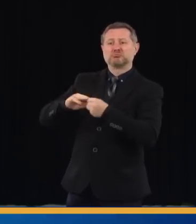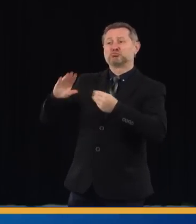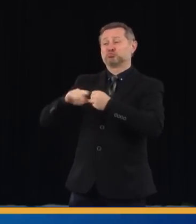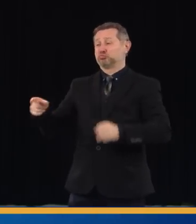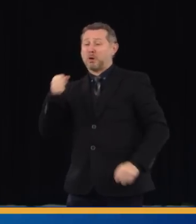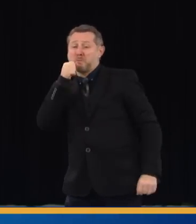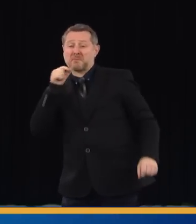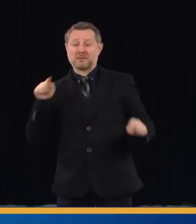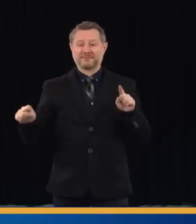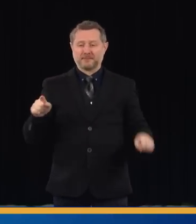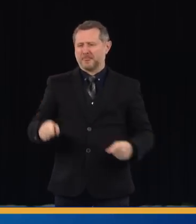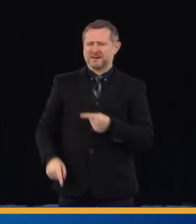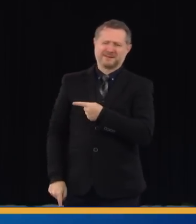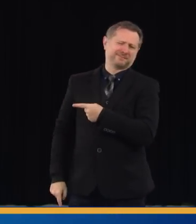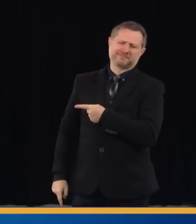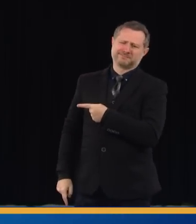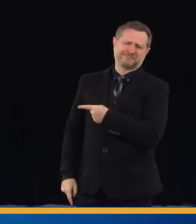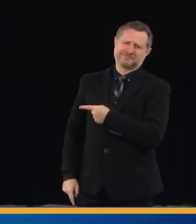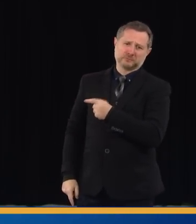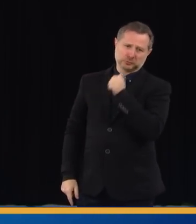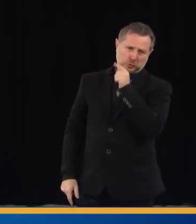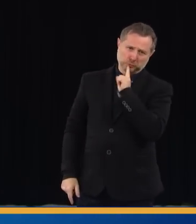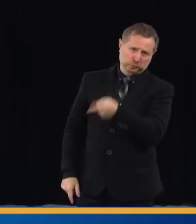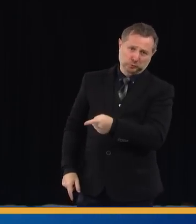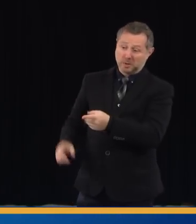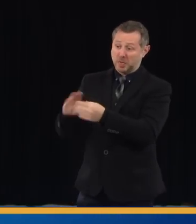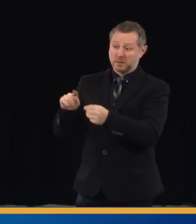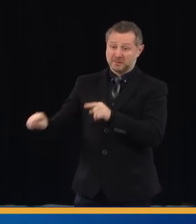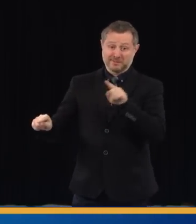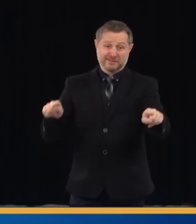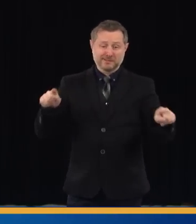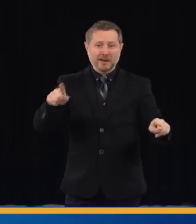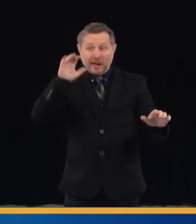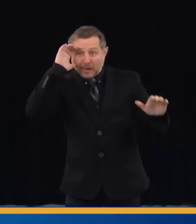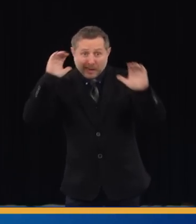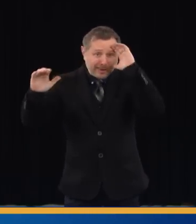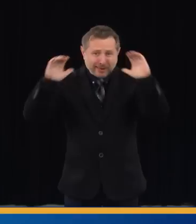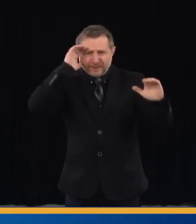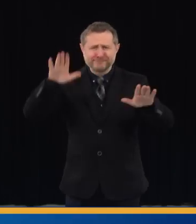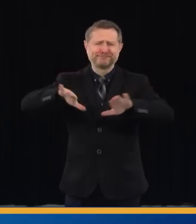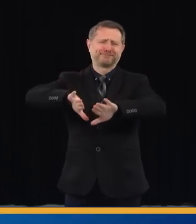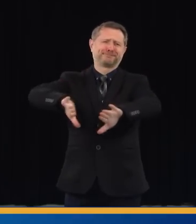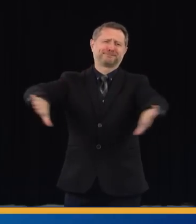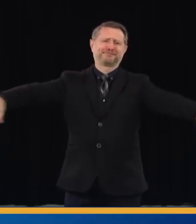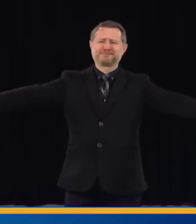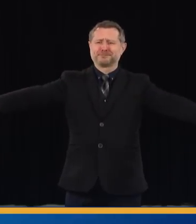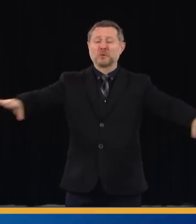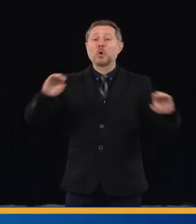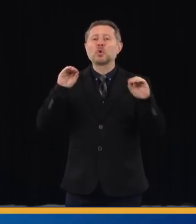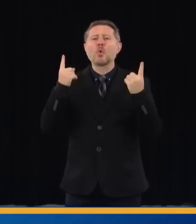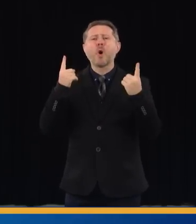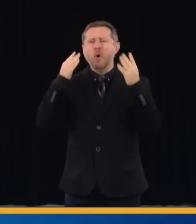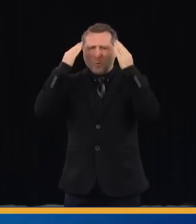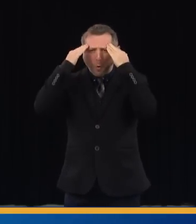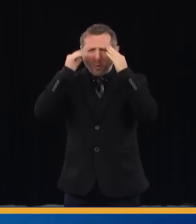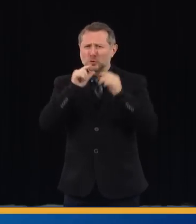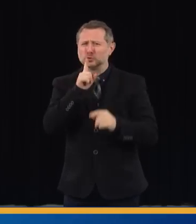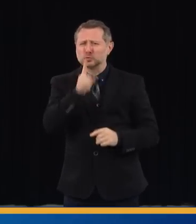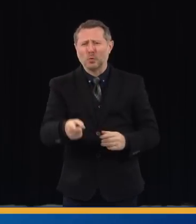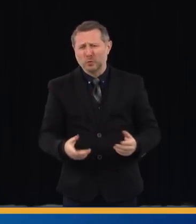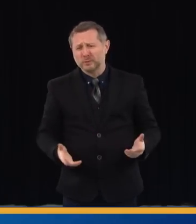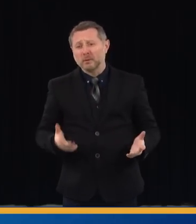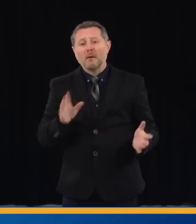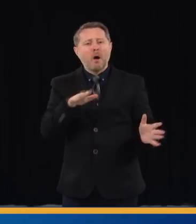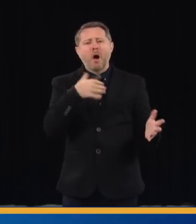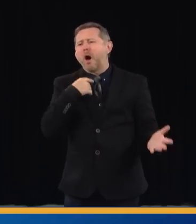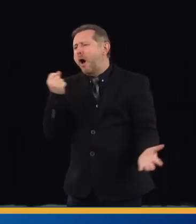it's not true. Nobody knows what's going to happen. And I understand the need for